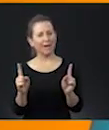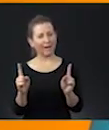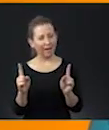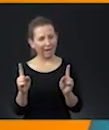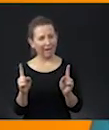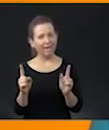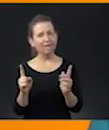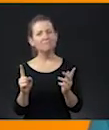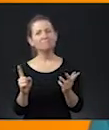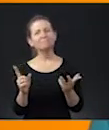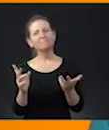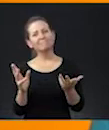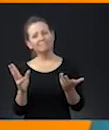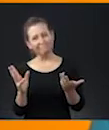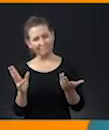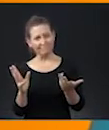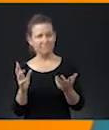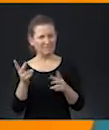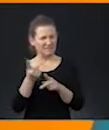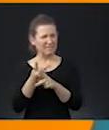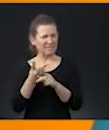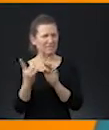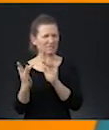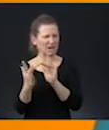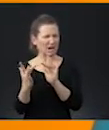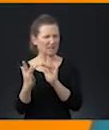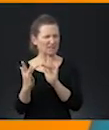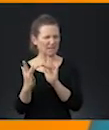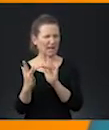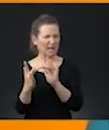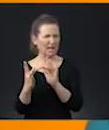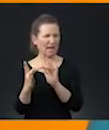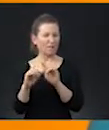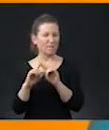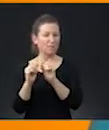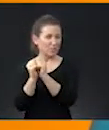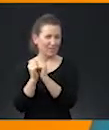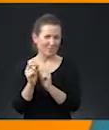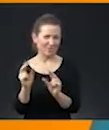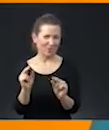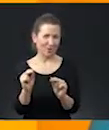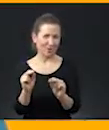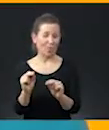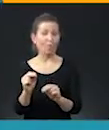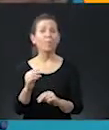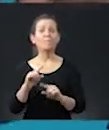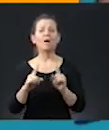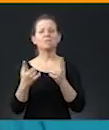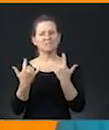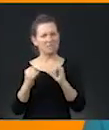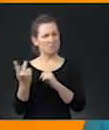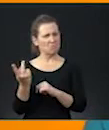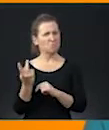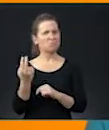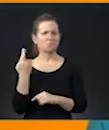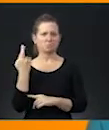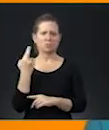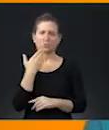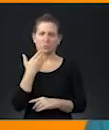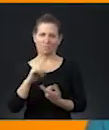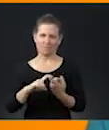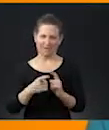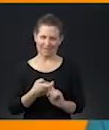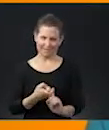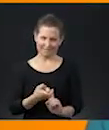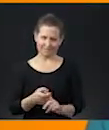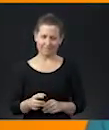Then we kept in contact, but we're no longer together, but we're still good friends. I